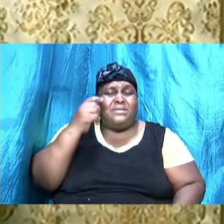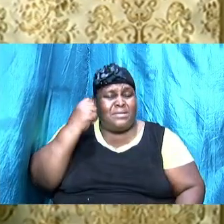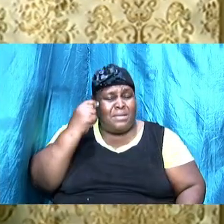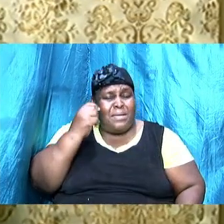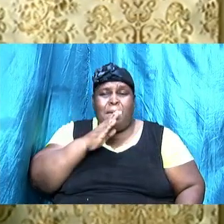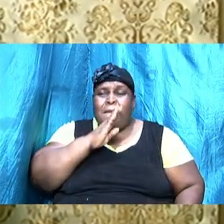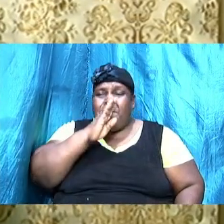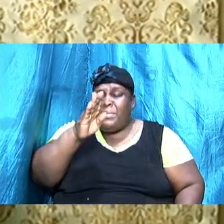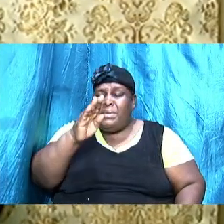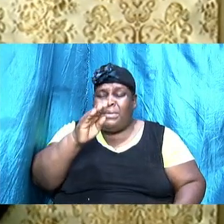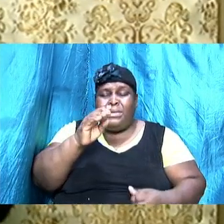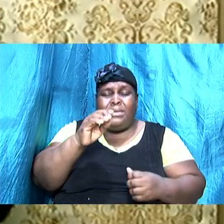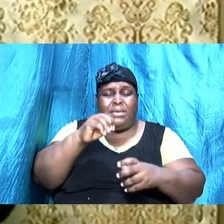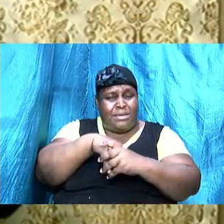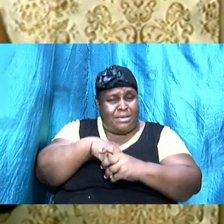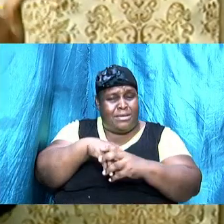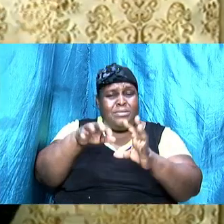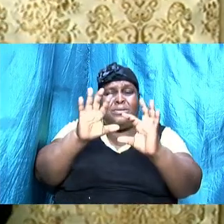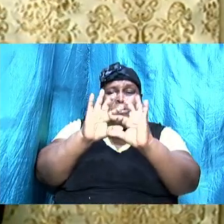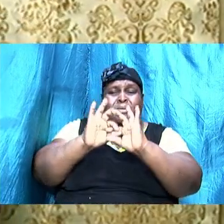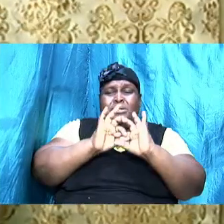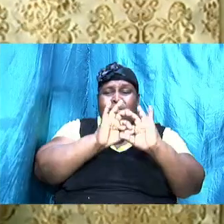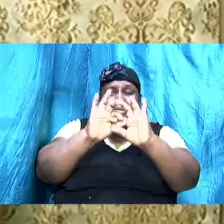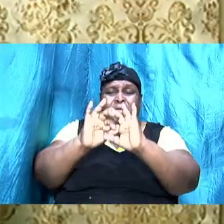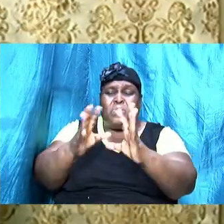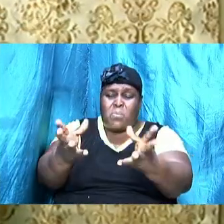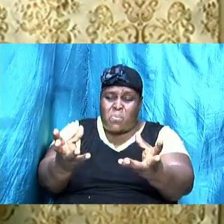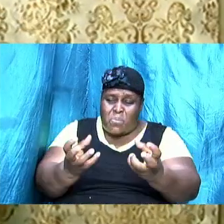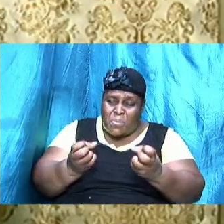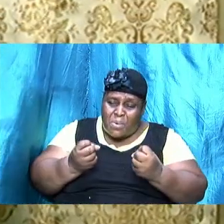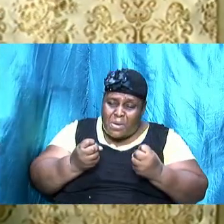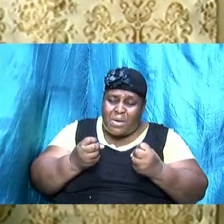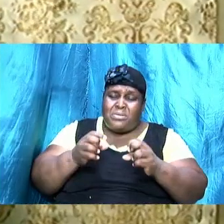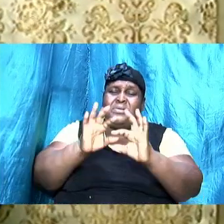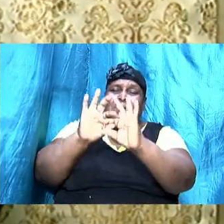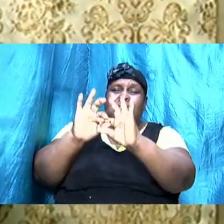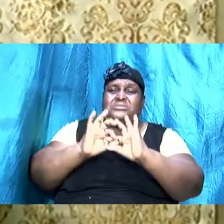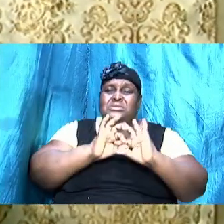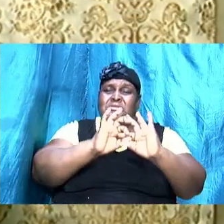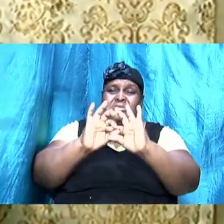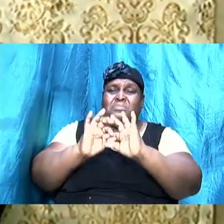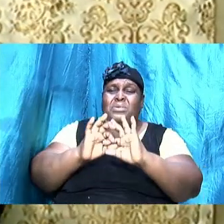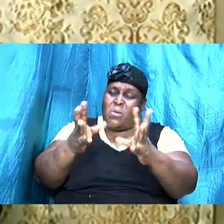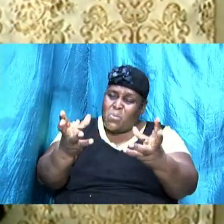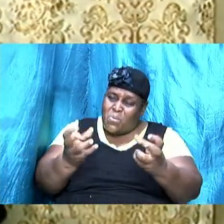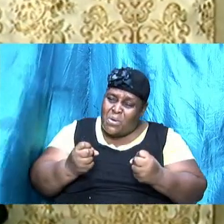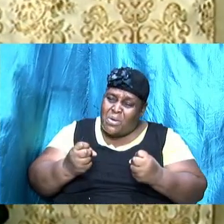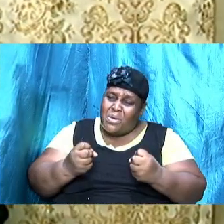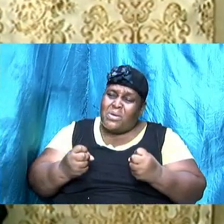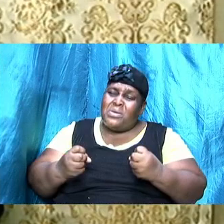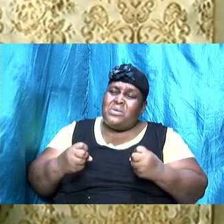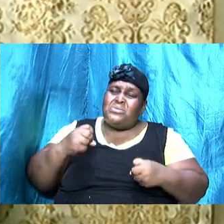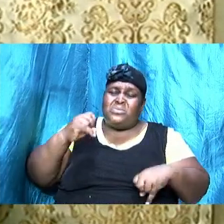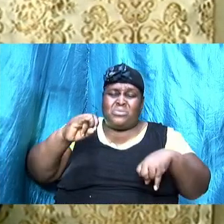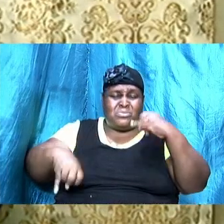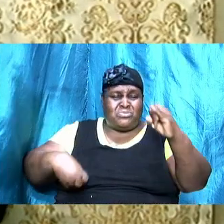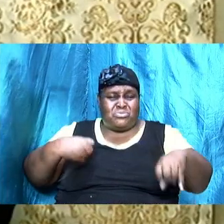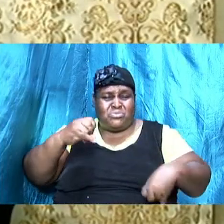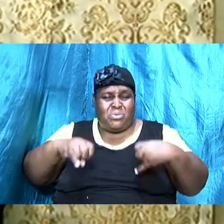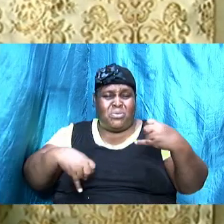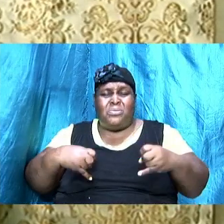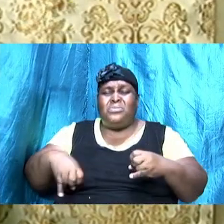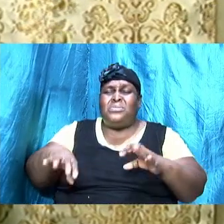in relationship and to want relationship and to want to enjoy relationships. And